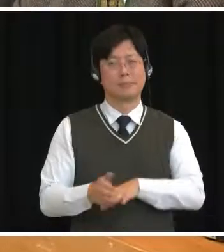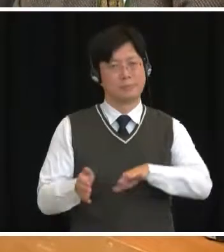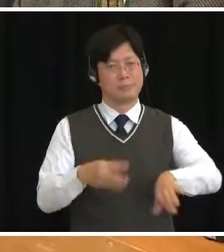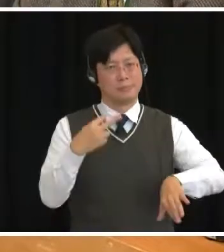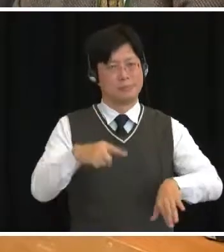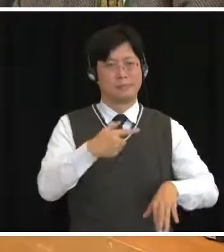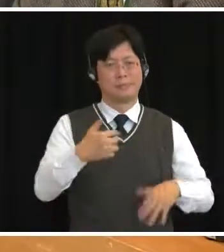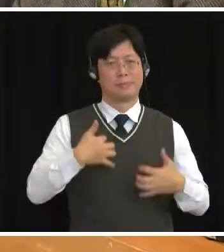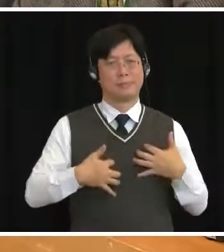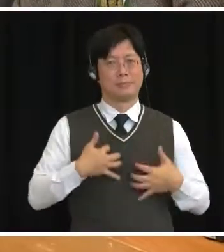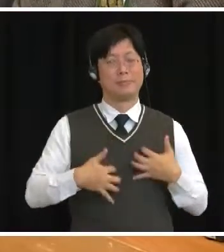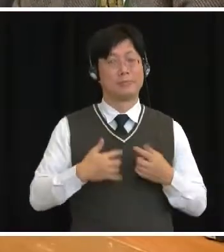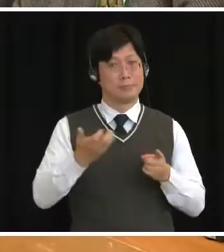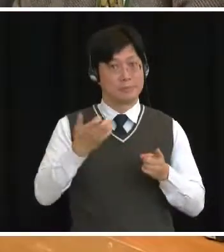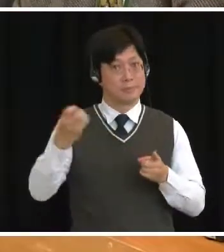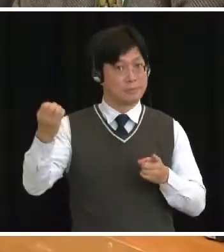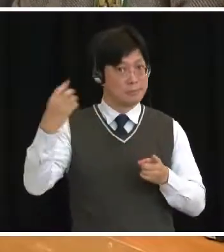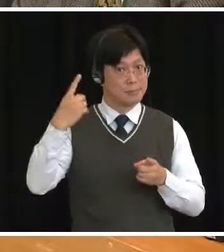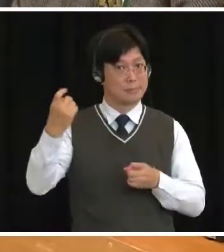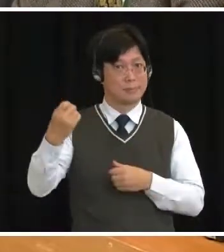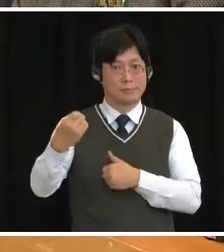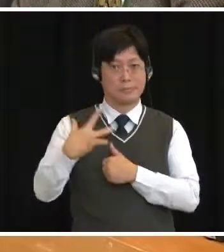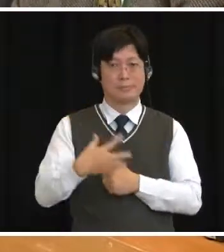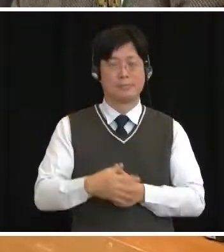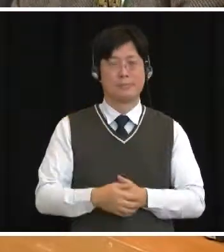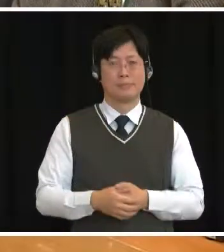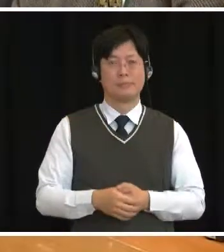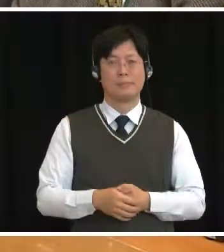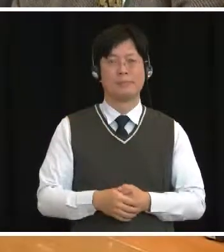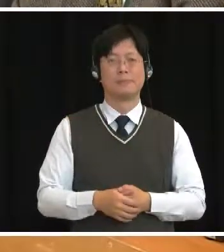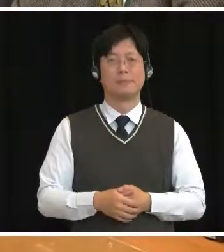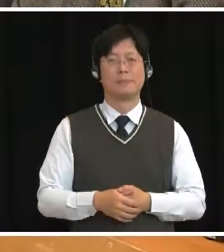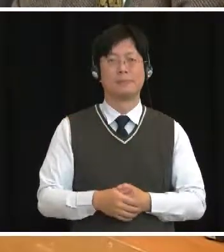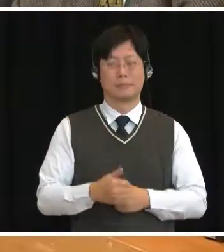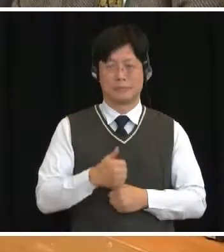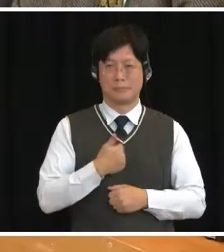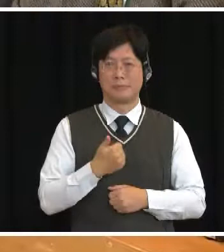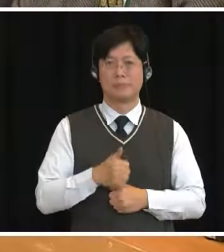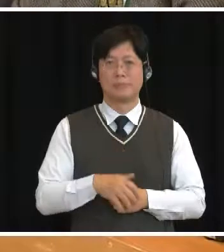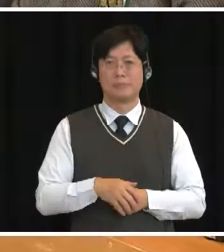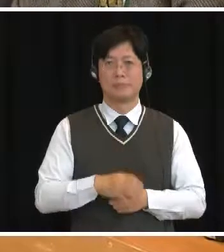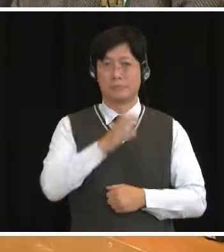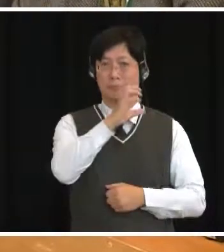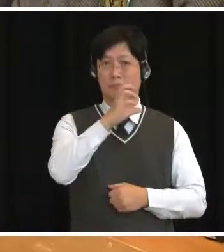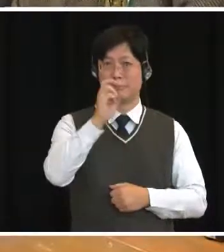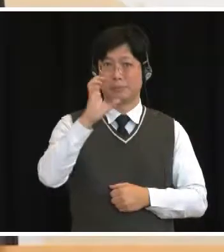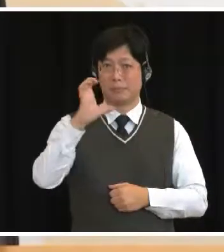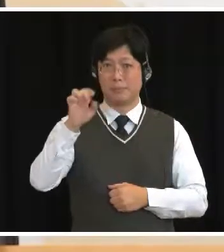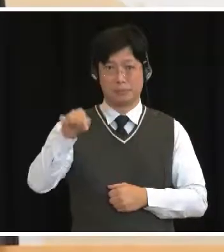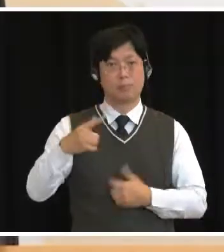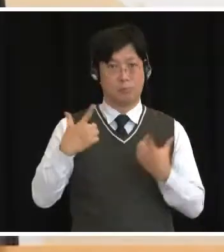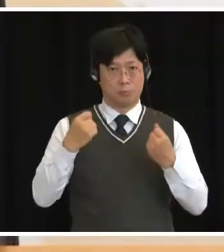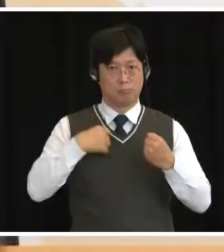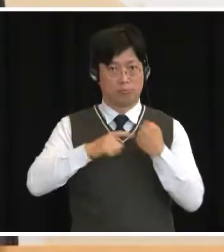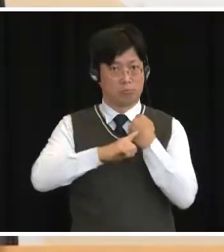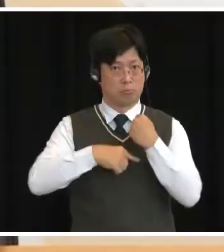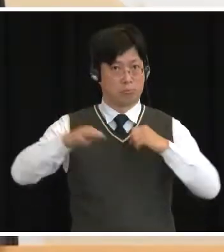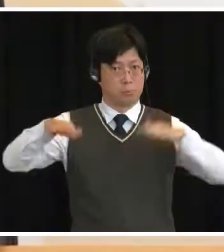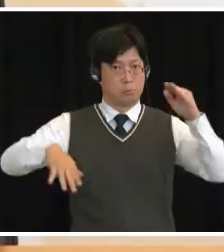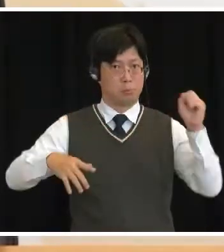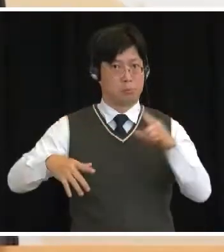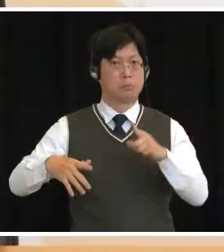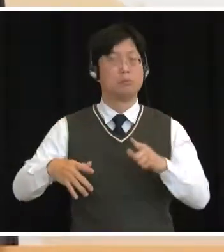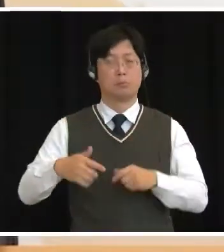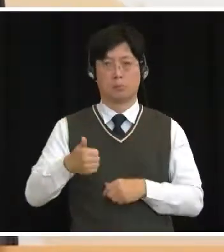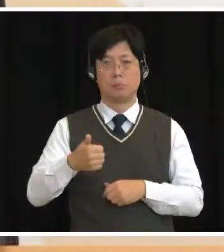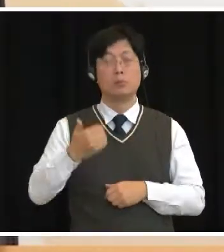about the CSC as a prevailing document in case there is a conflict.